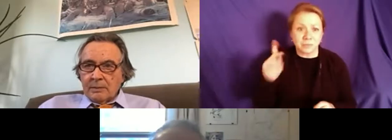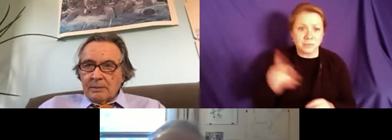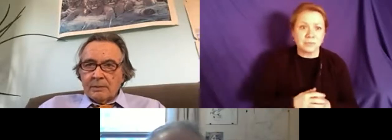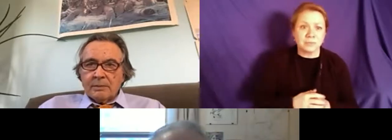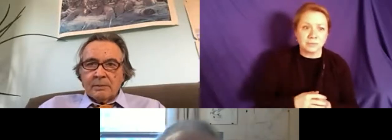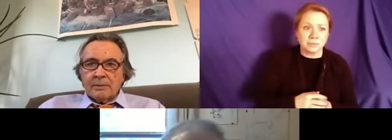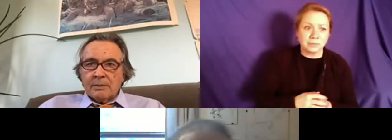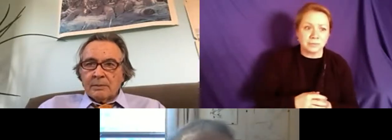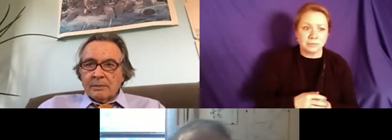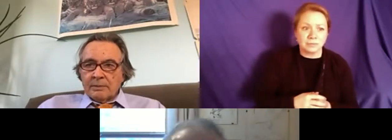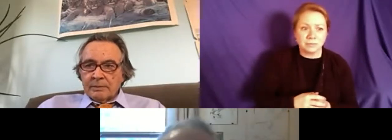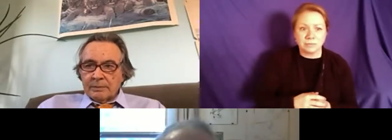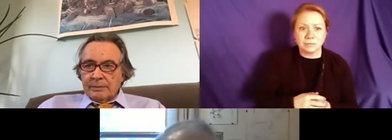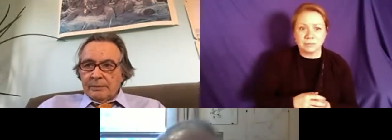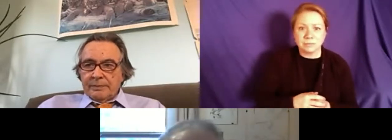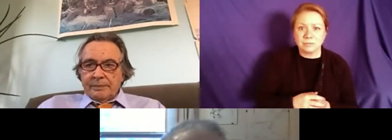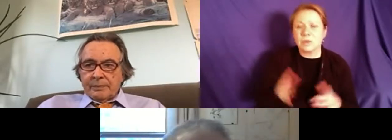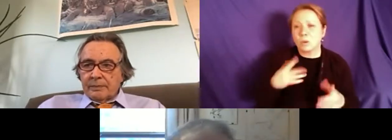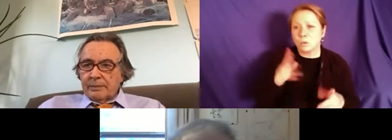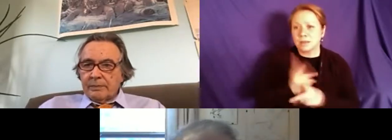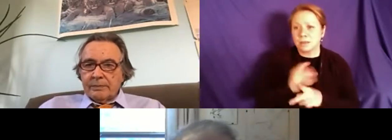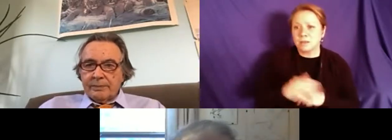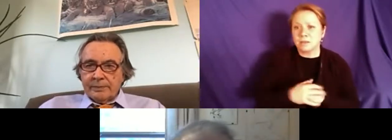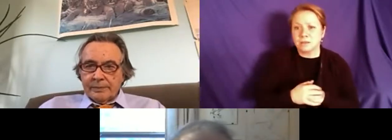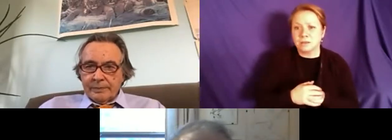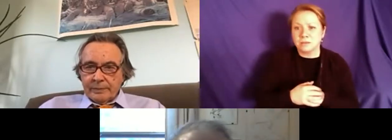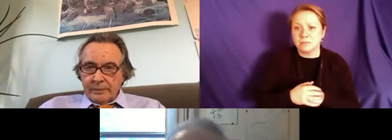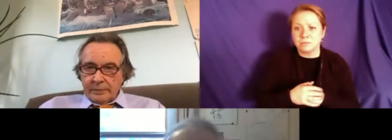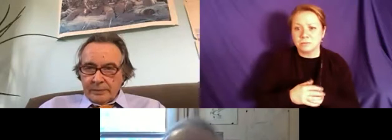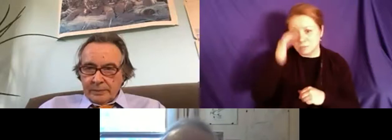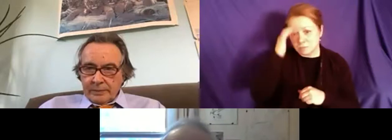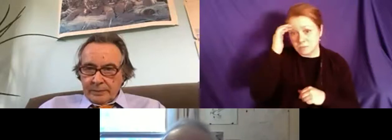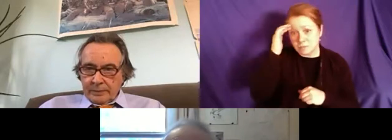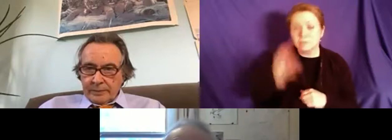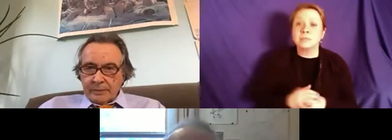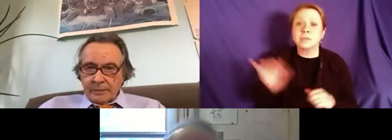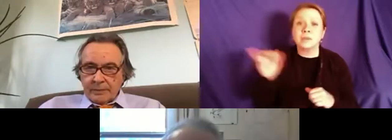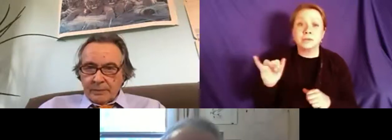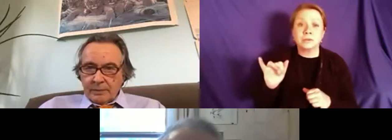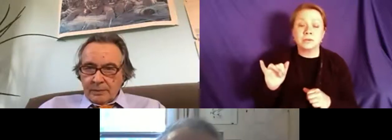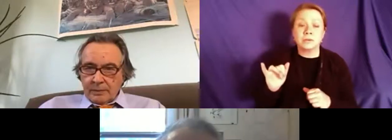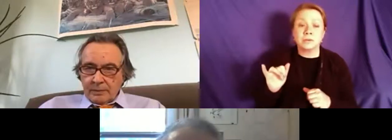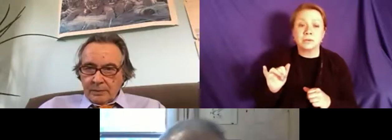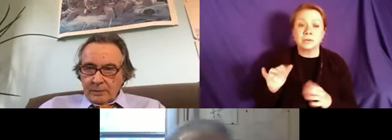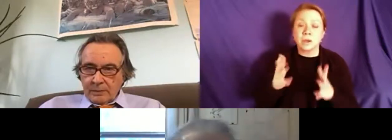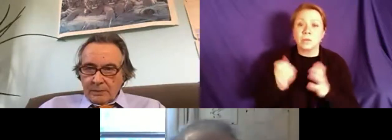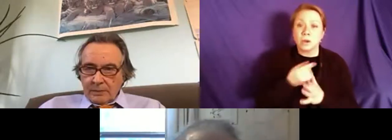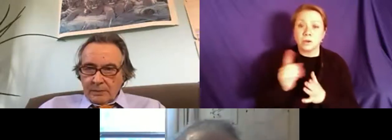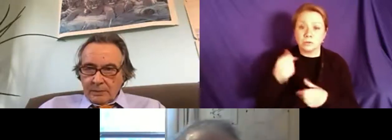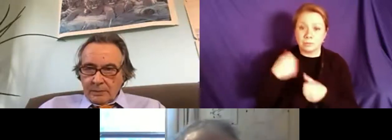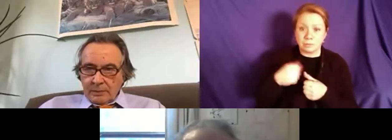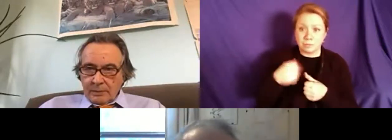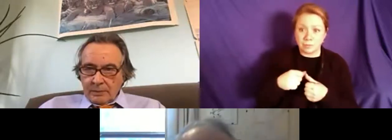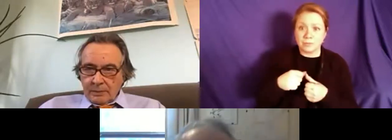that, we'll keep that going as we can. Also, I want you to remember that